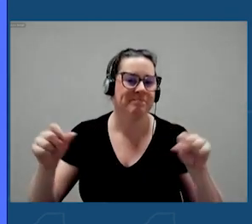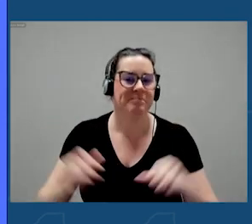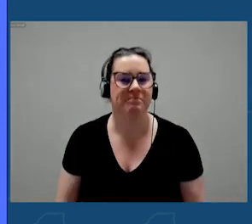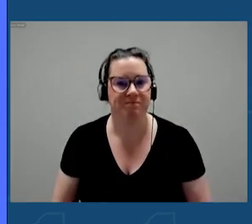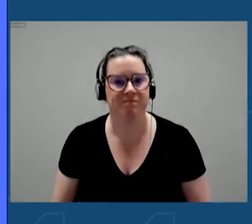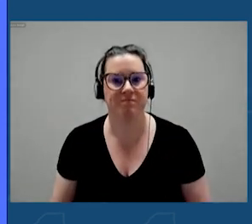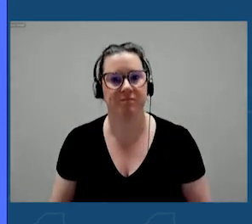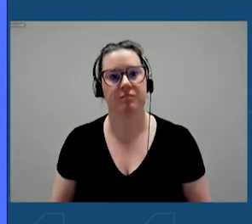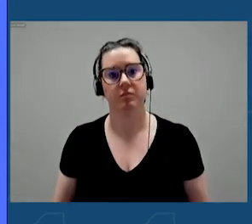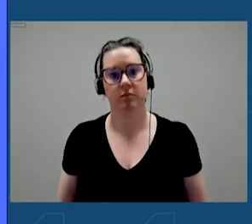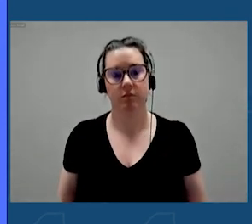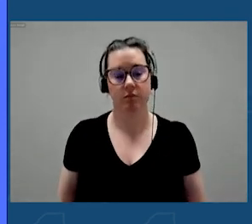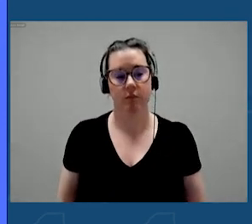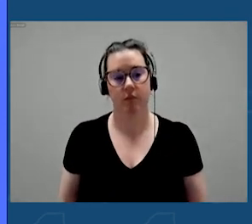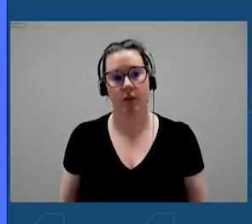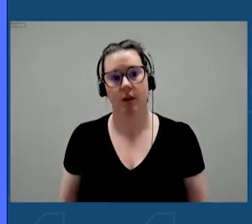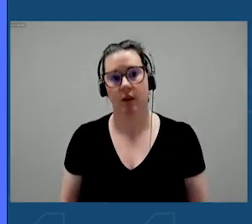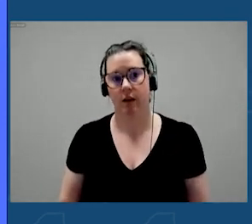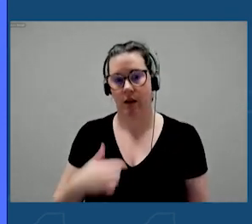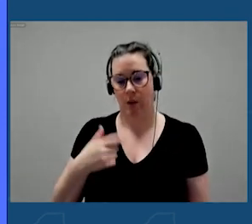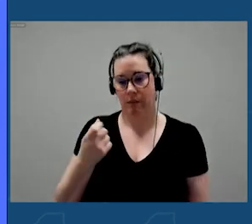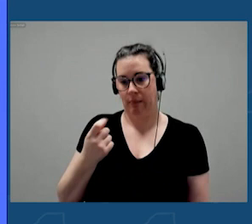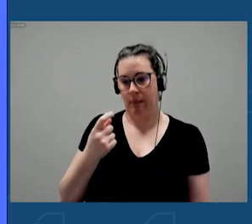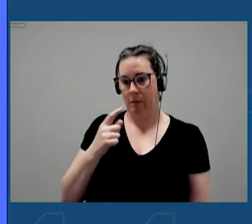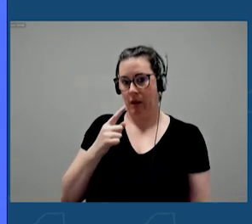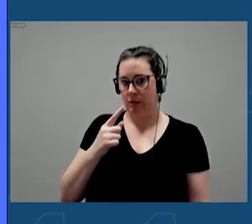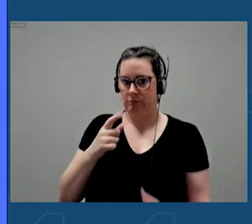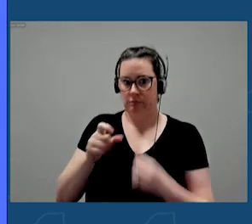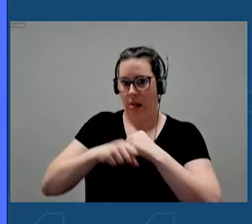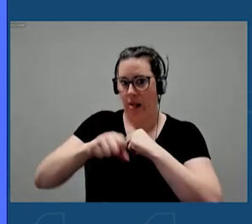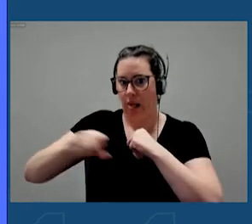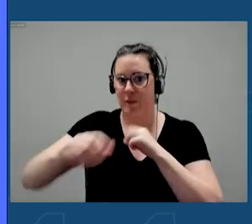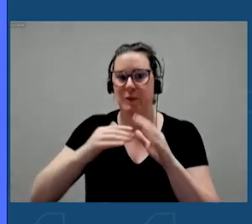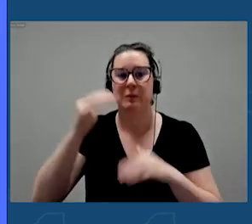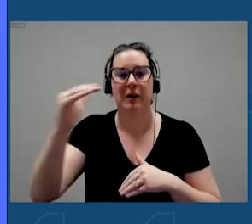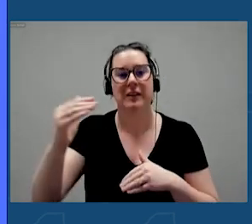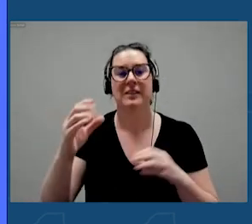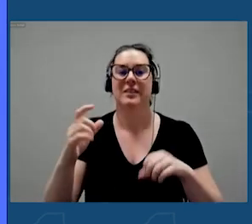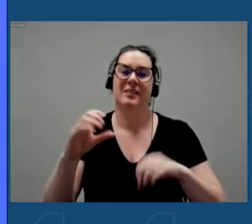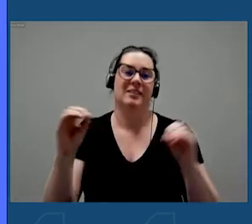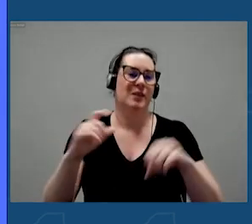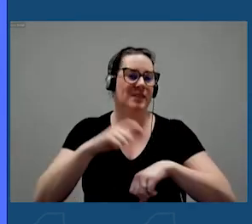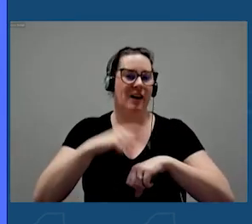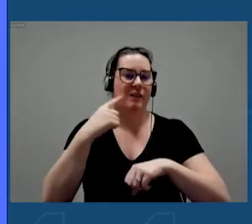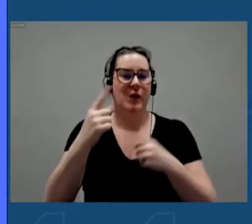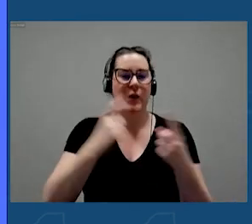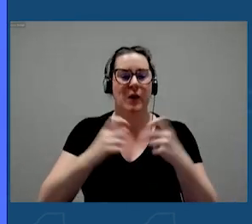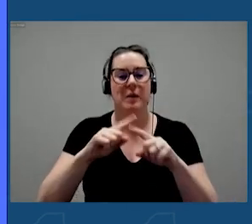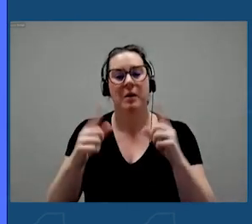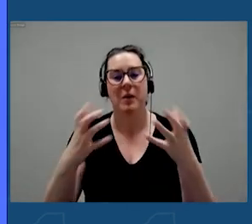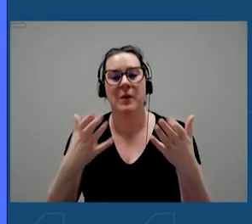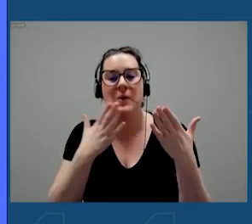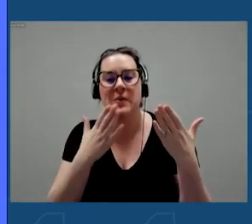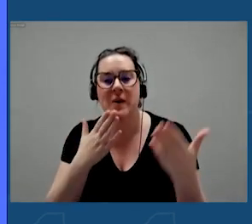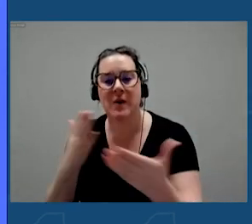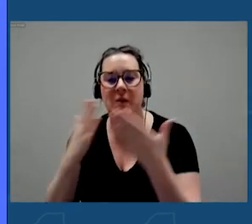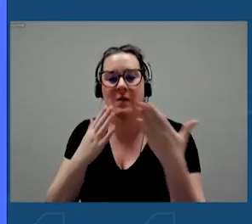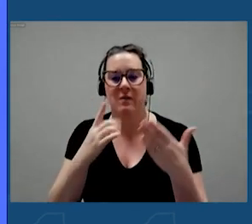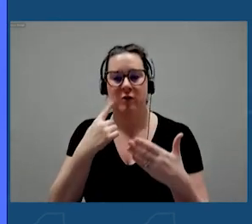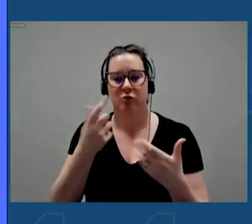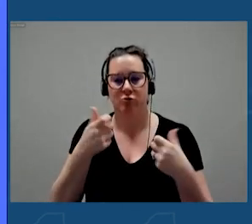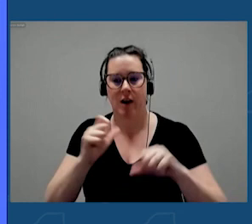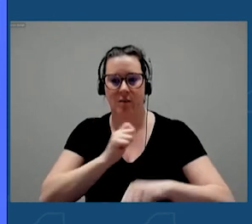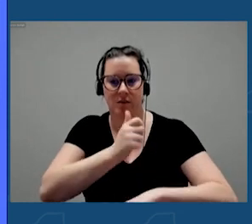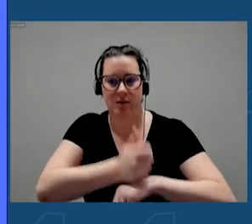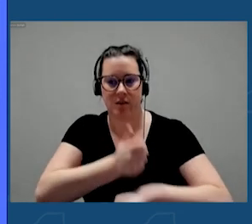Governor, because I filibustered just a little bit up here, we don't have time for any more questions from the audience, but I want to thank you for grounding us in lived